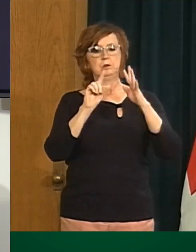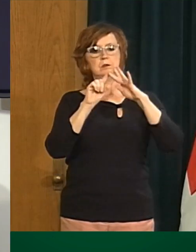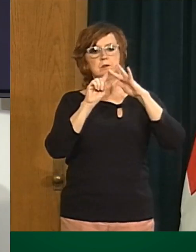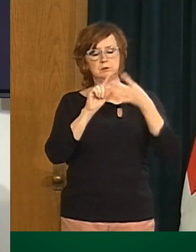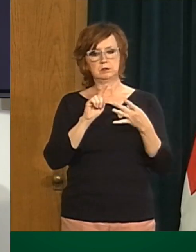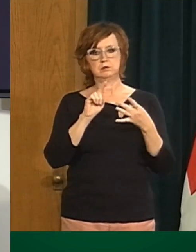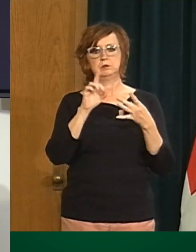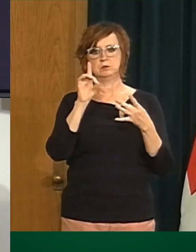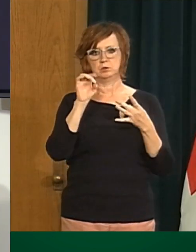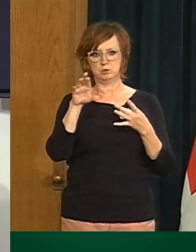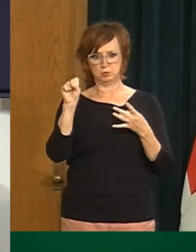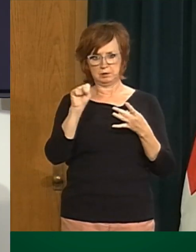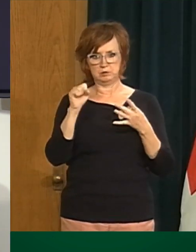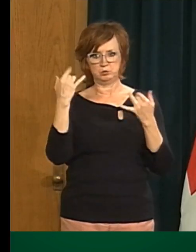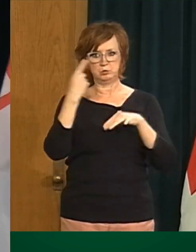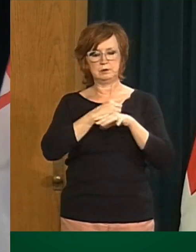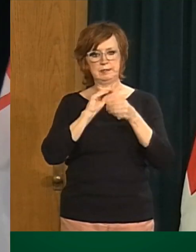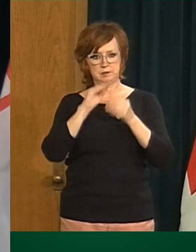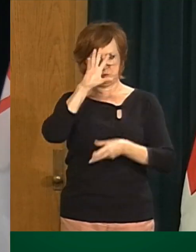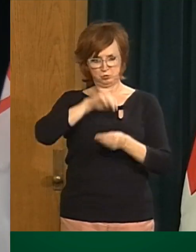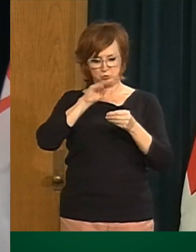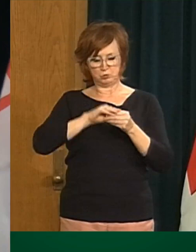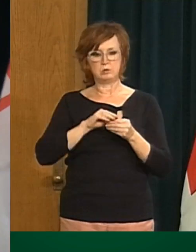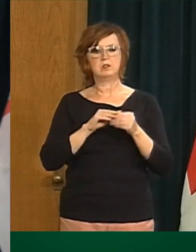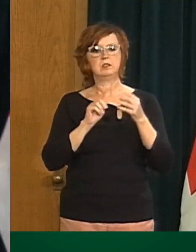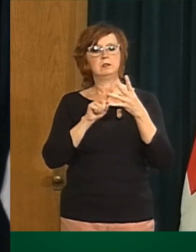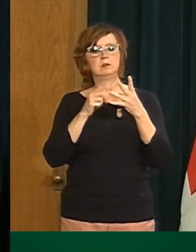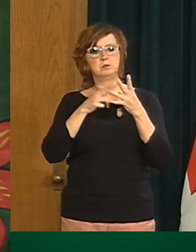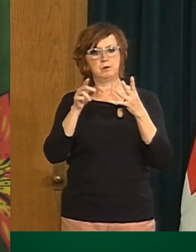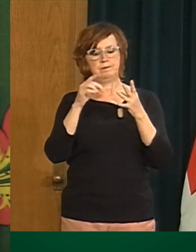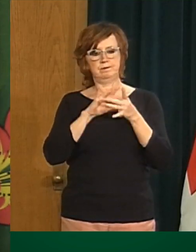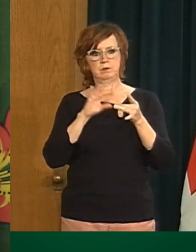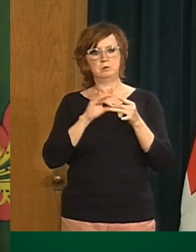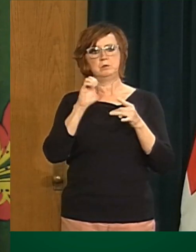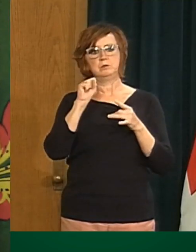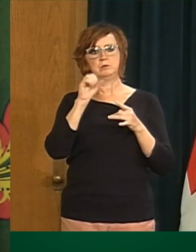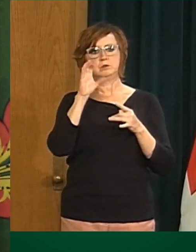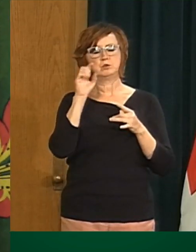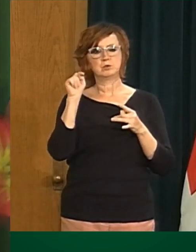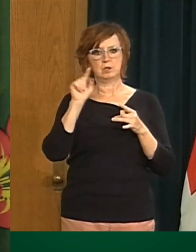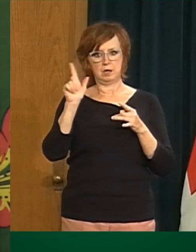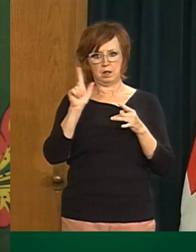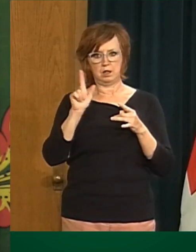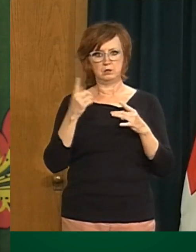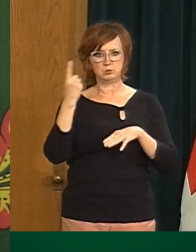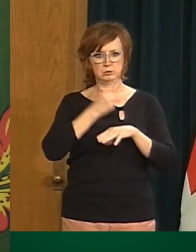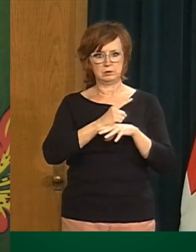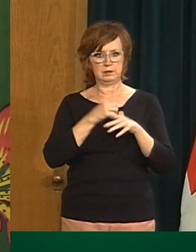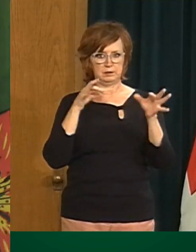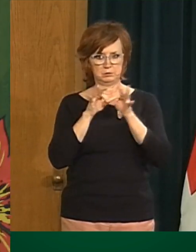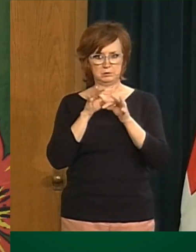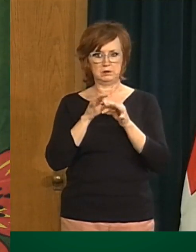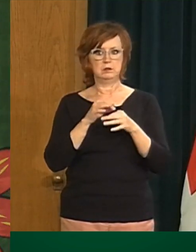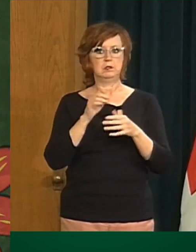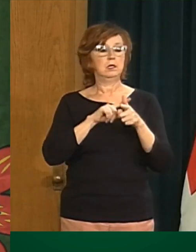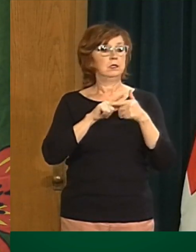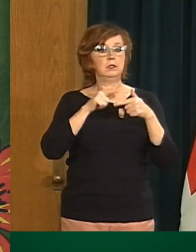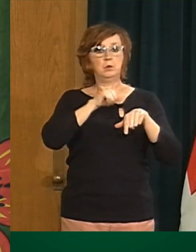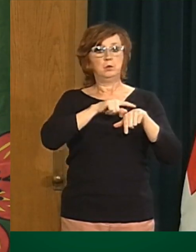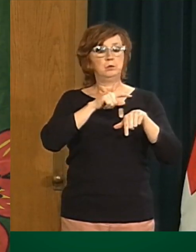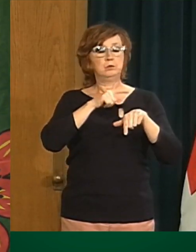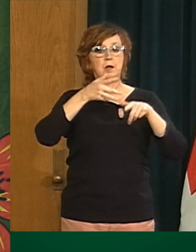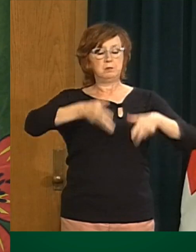Dr. Shahab on today's case update, brief remarks from Scott Livingstone on today's update. Then we'll have time for